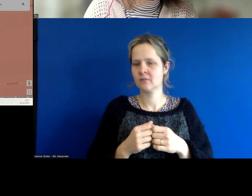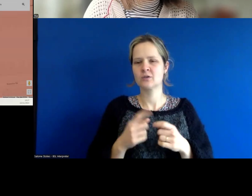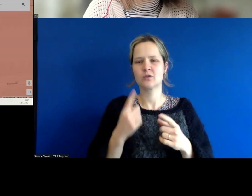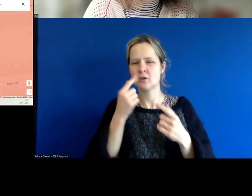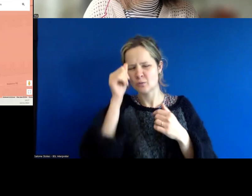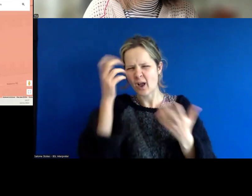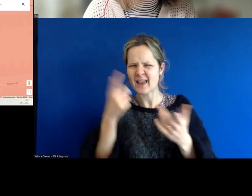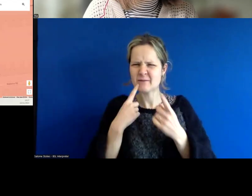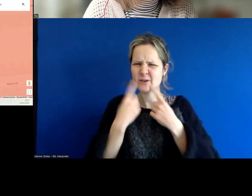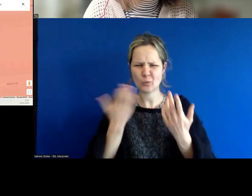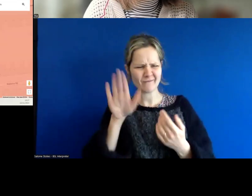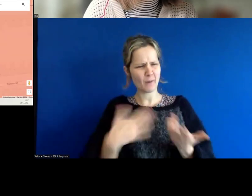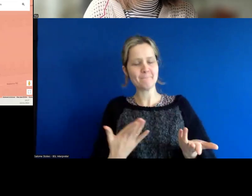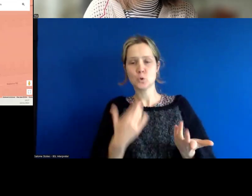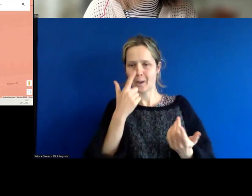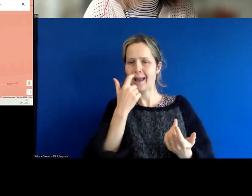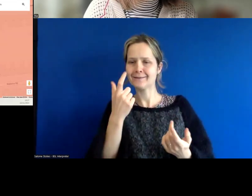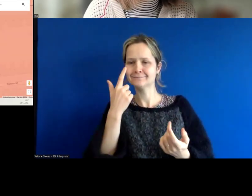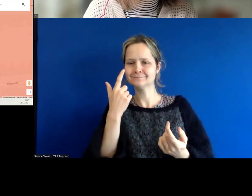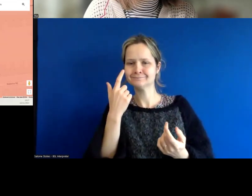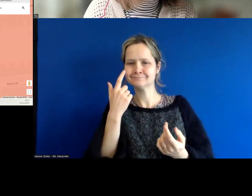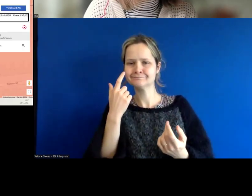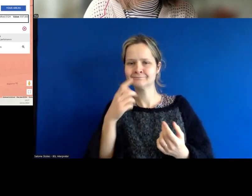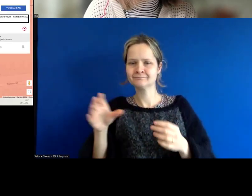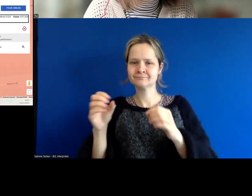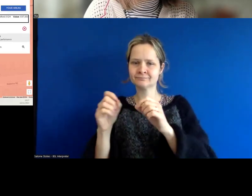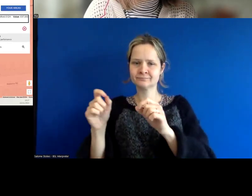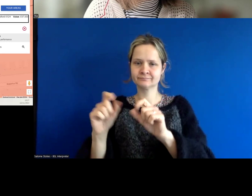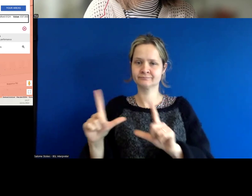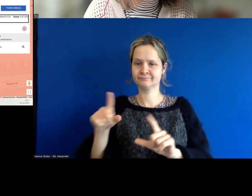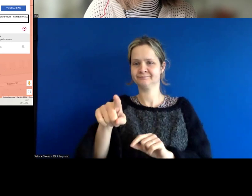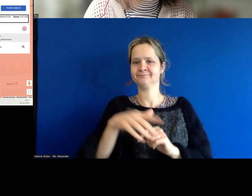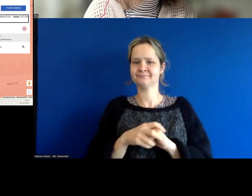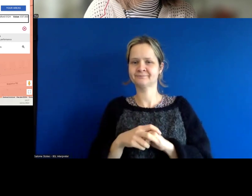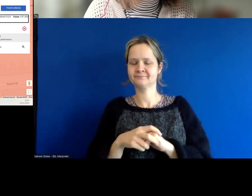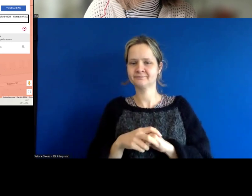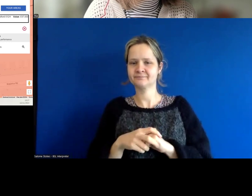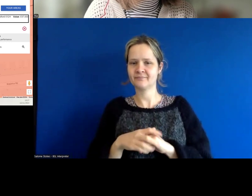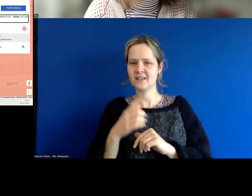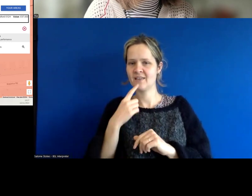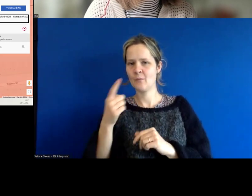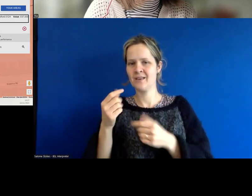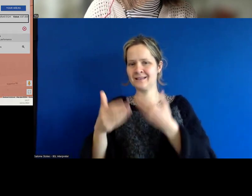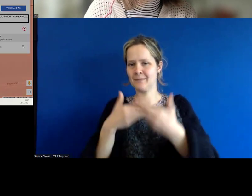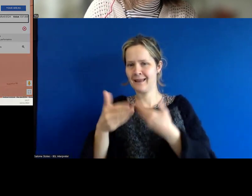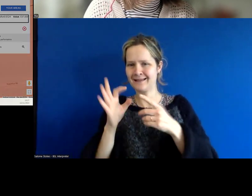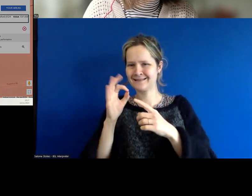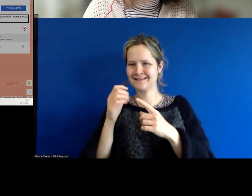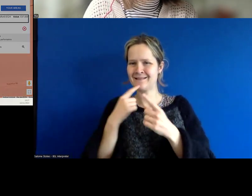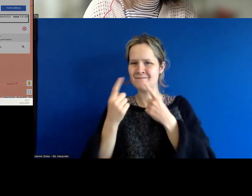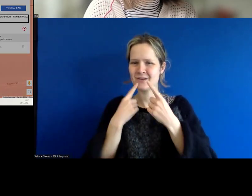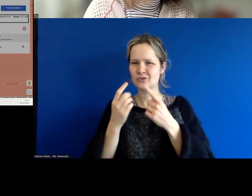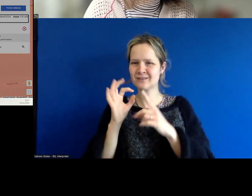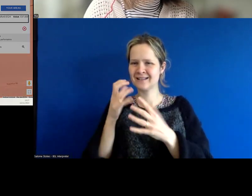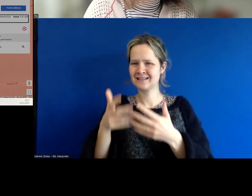from. There is metadata available in the I button here. So this will tell you about the details of the data.